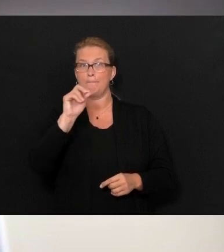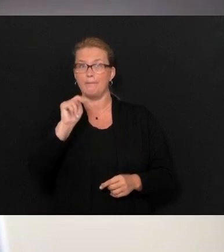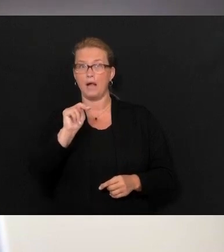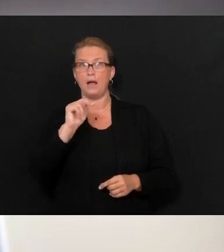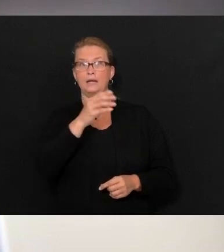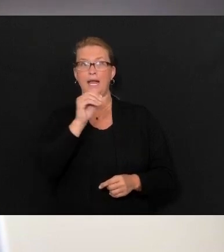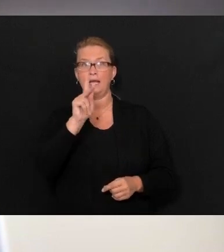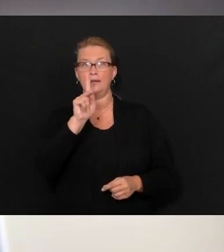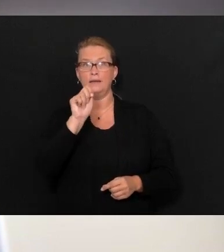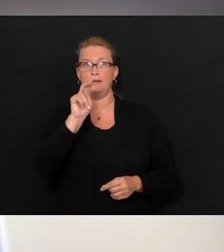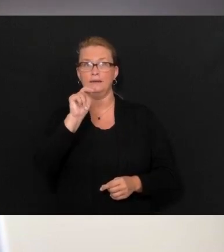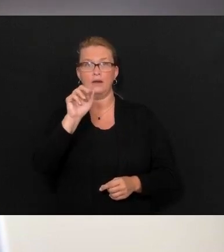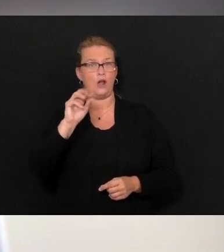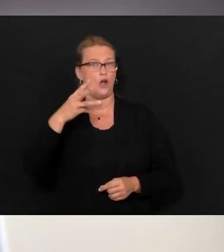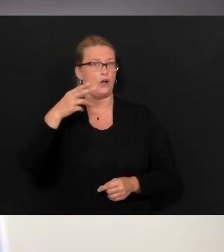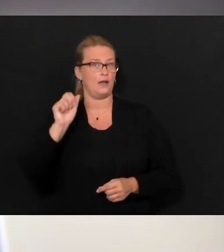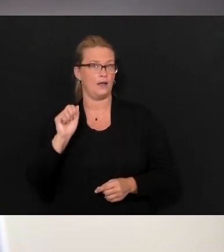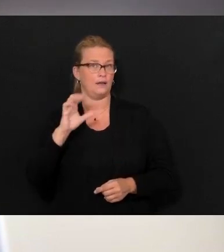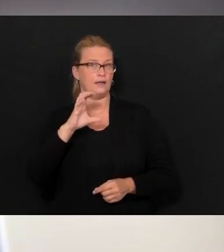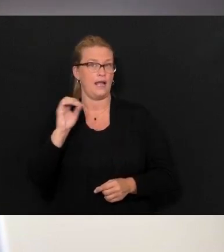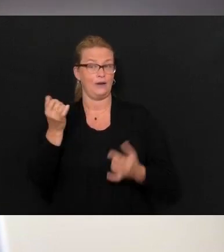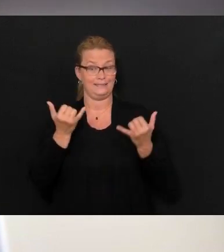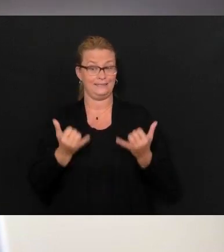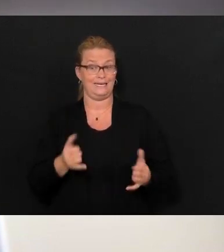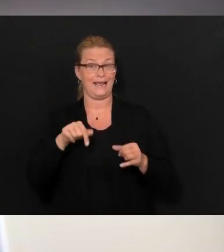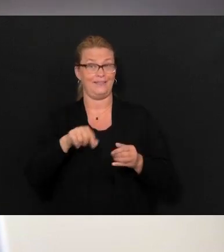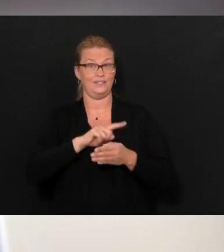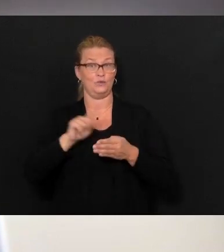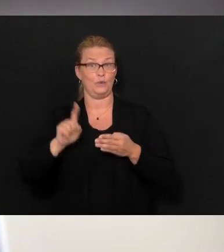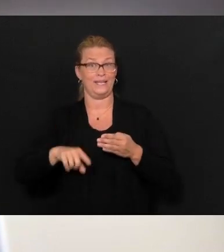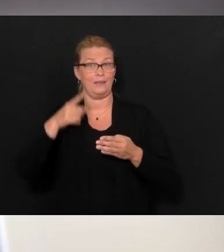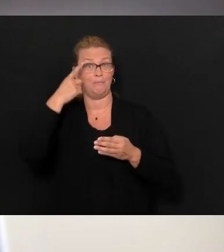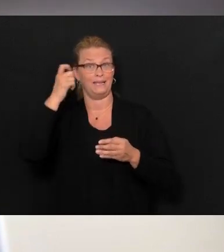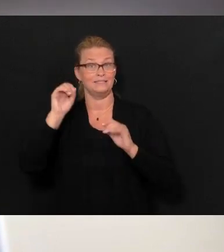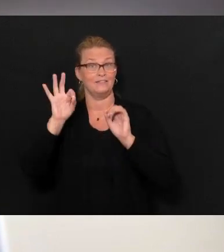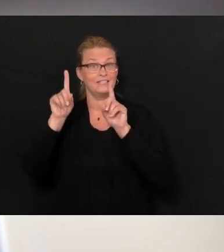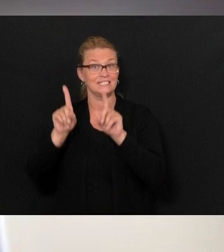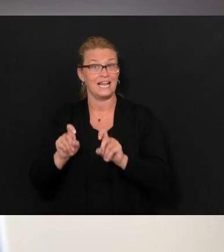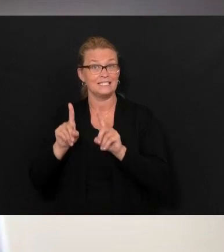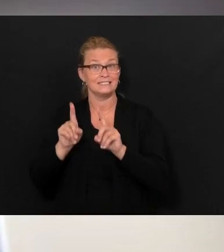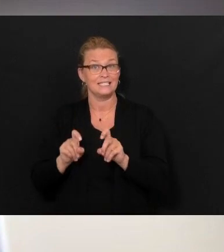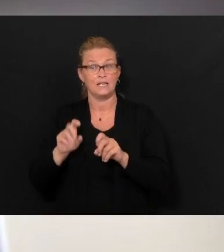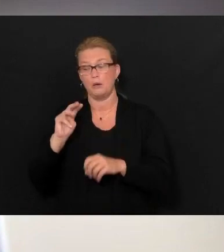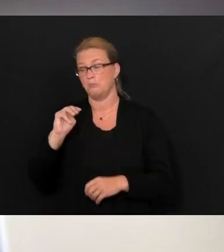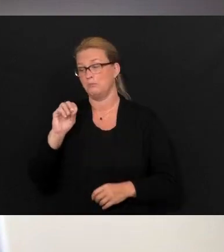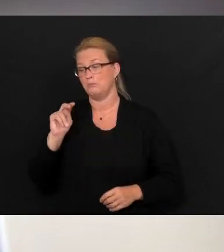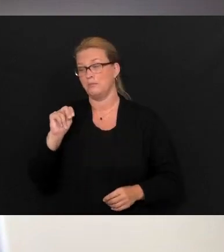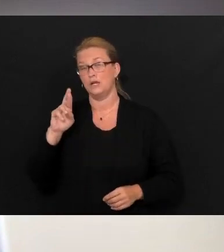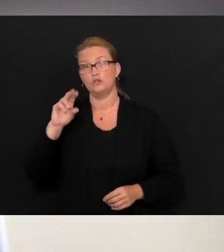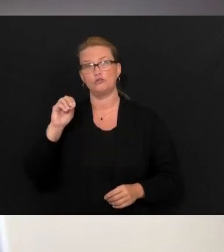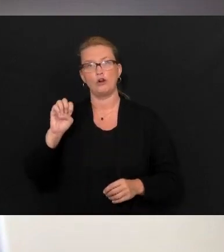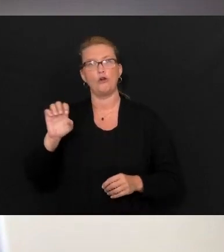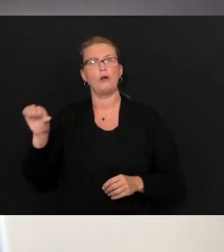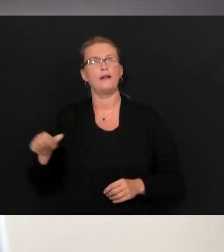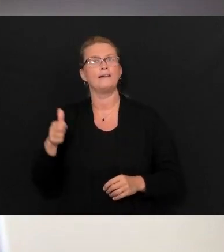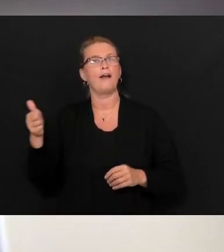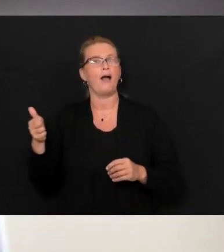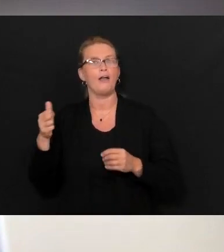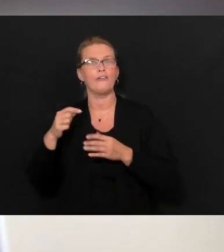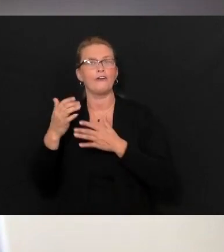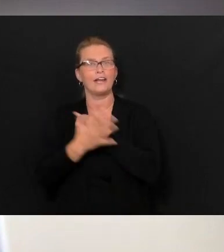County today and throughout the weekend related to testing, as well as Monroe and other counties, and